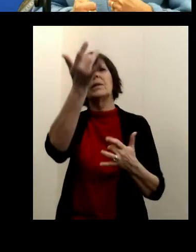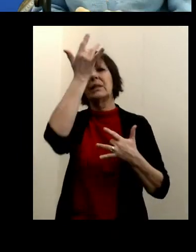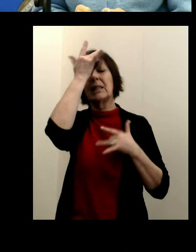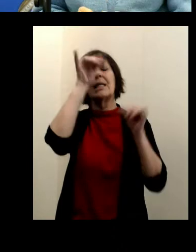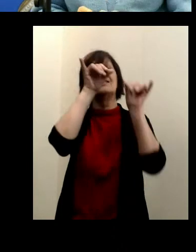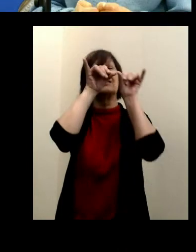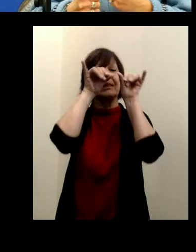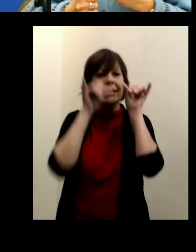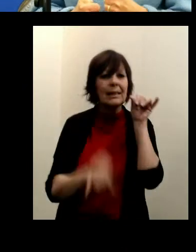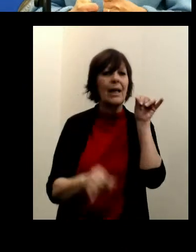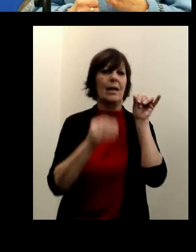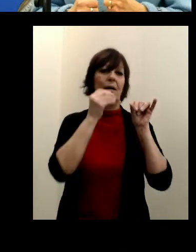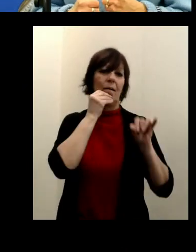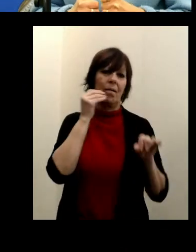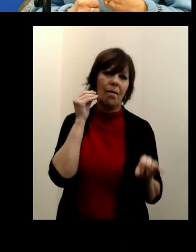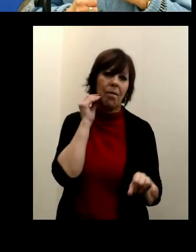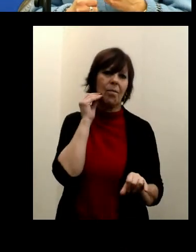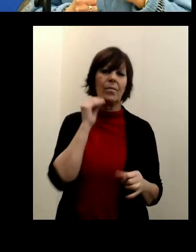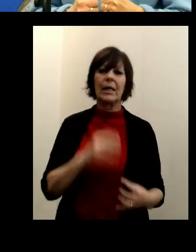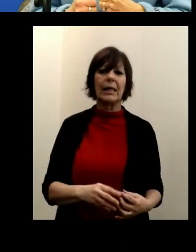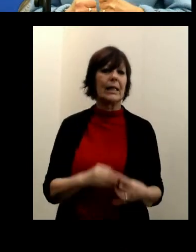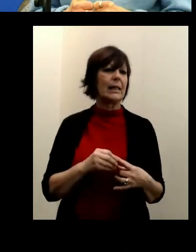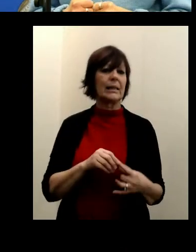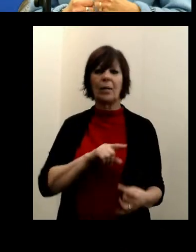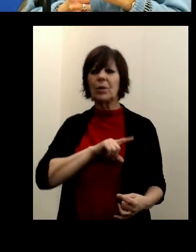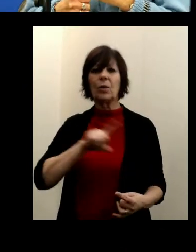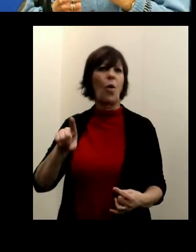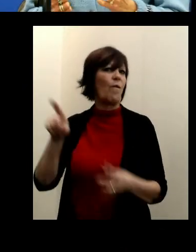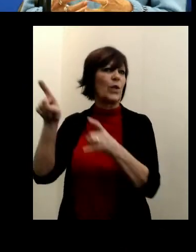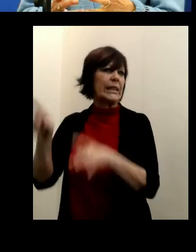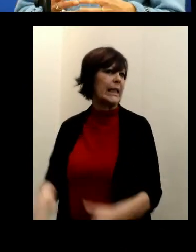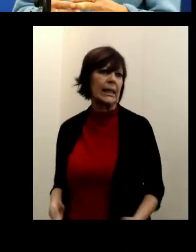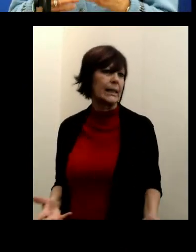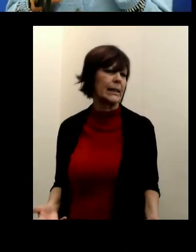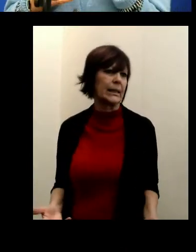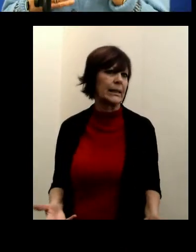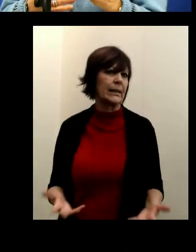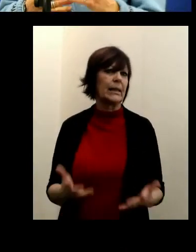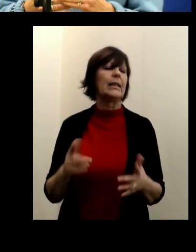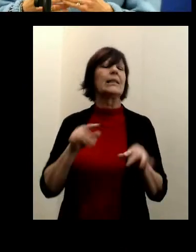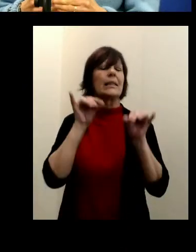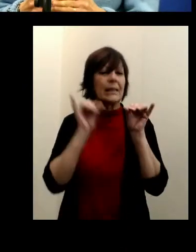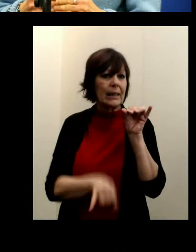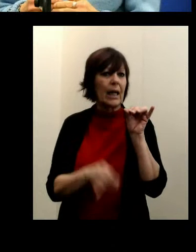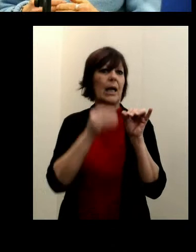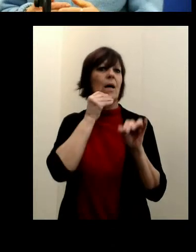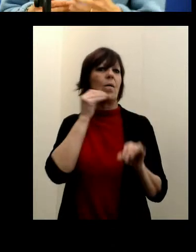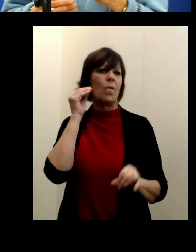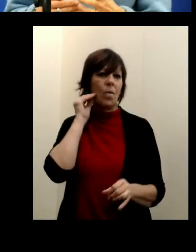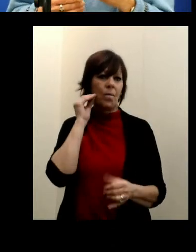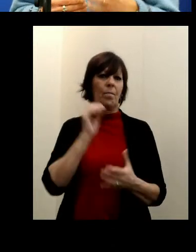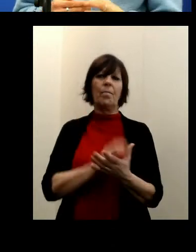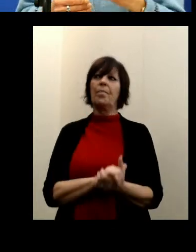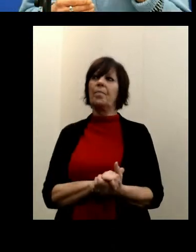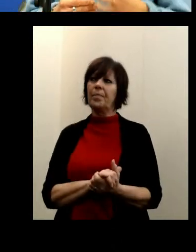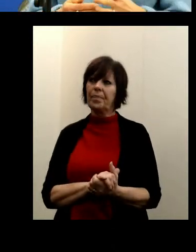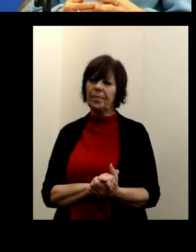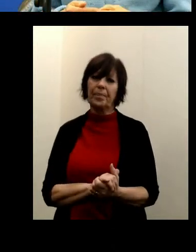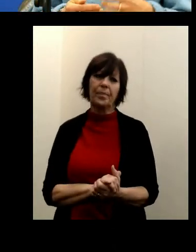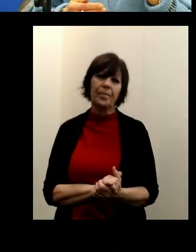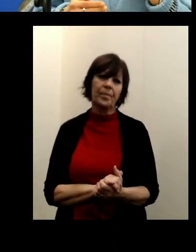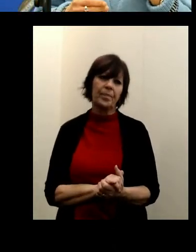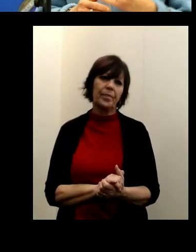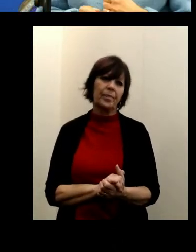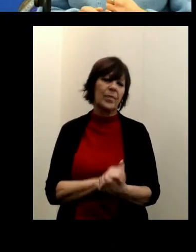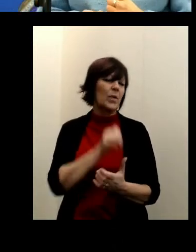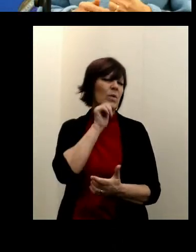stay at home, except to go out to get a drive-through test or an in-person test, but you want to get a test, but just otherwise stay at